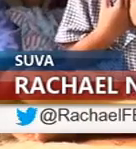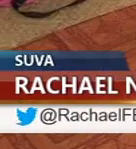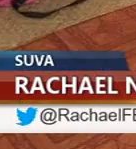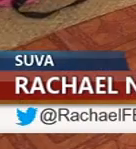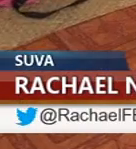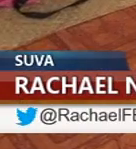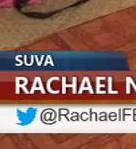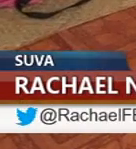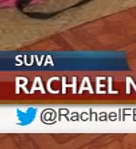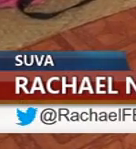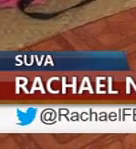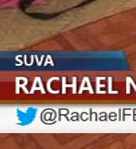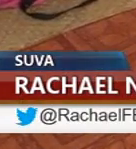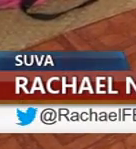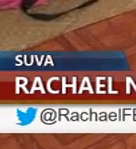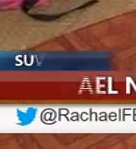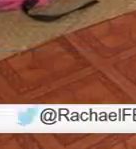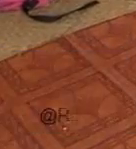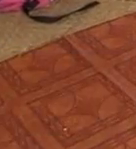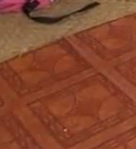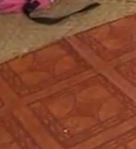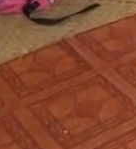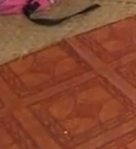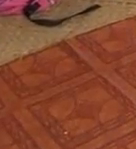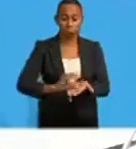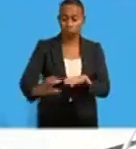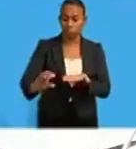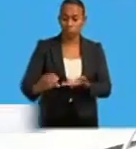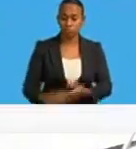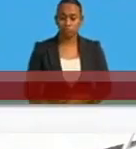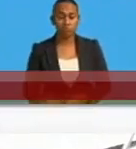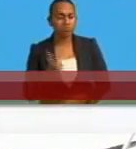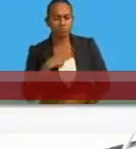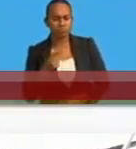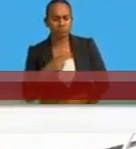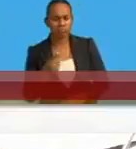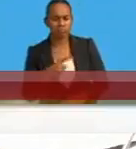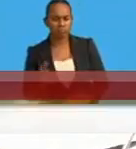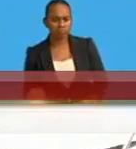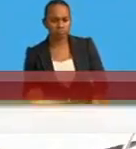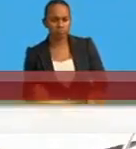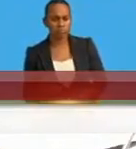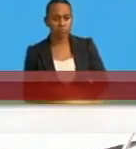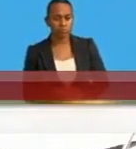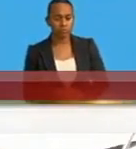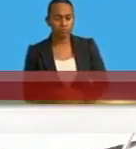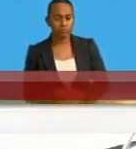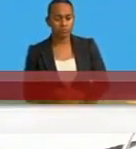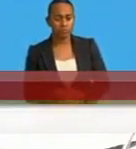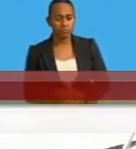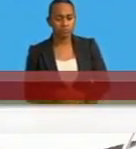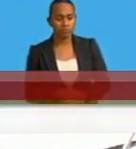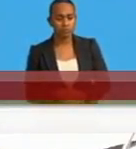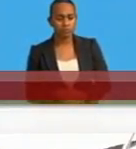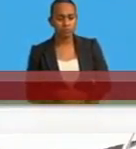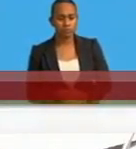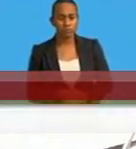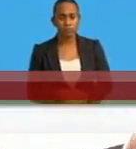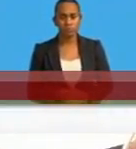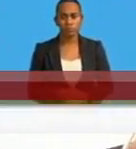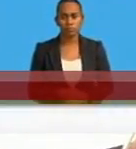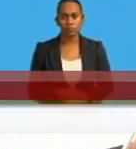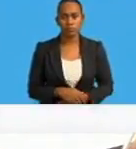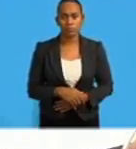teachers' salaries was the highlight of Parliament this afternoon. This is in absence of the Minister's response